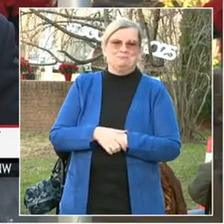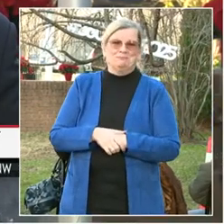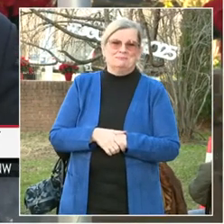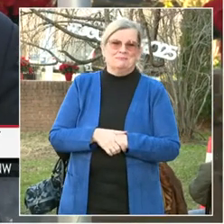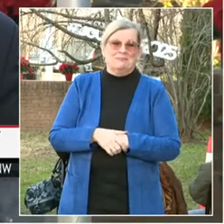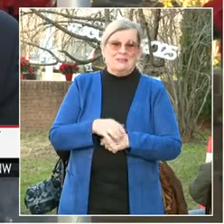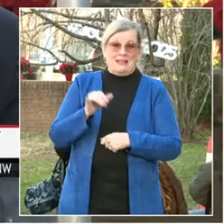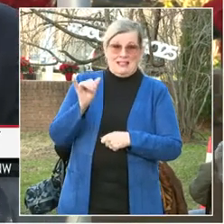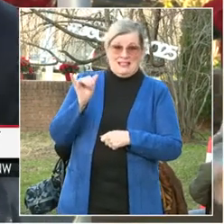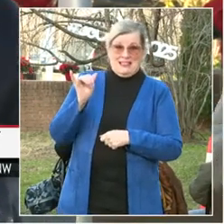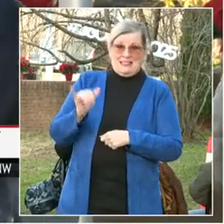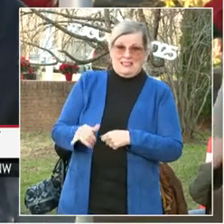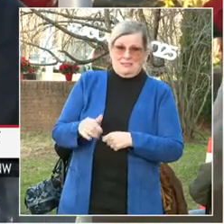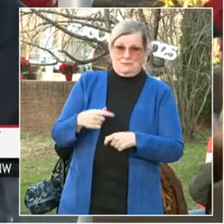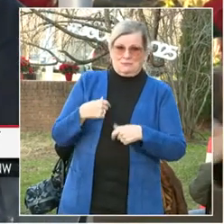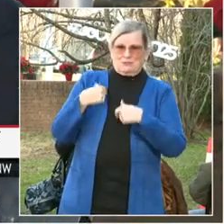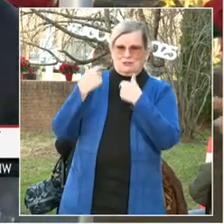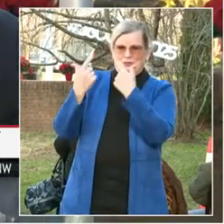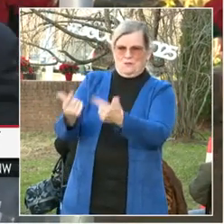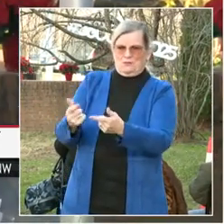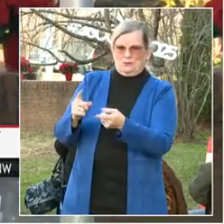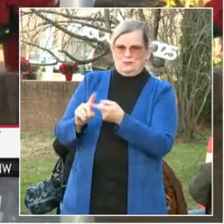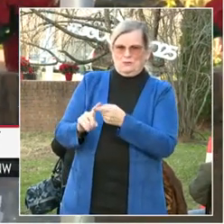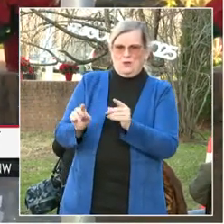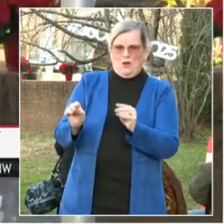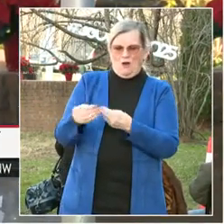of Planning, Andrew Trublay.